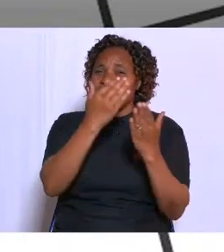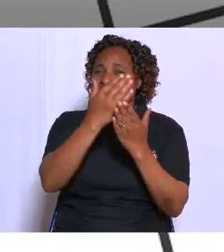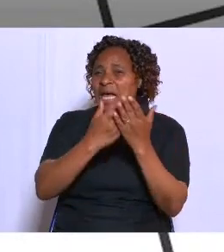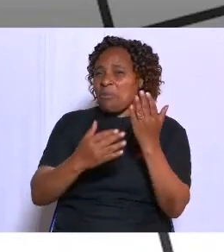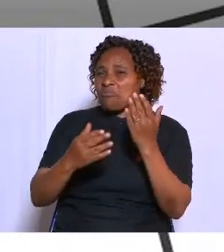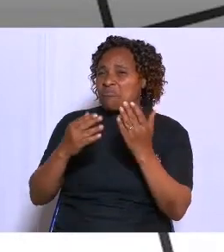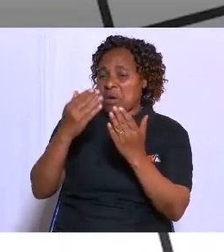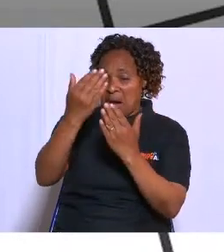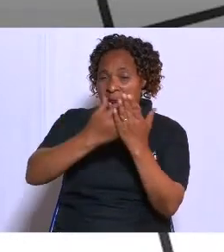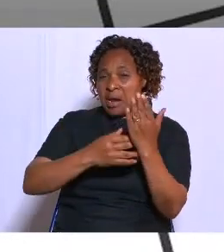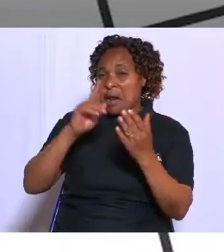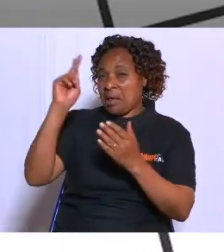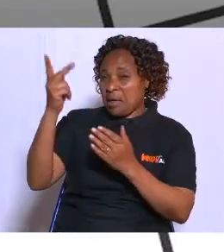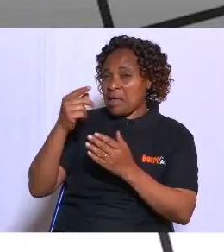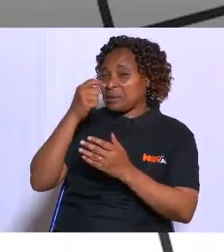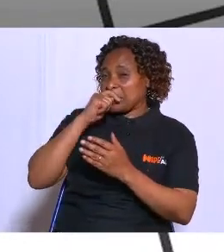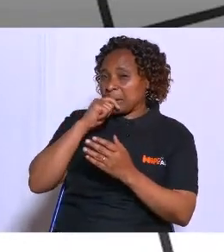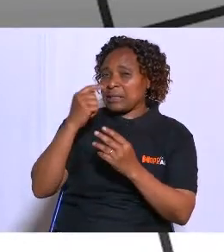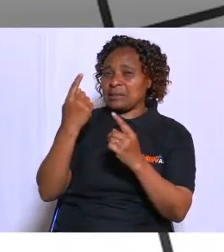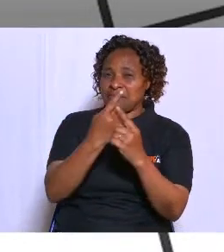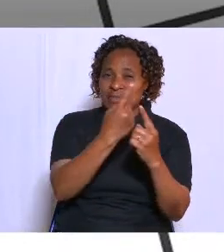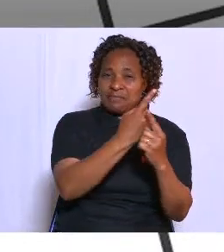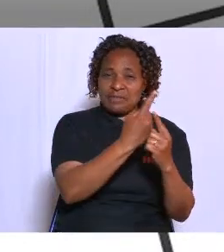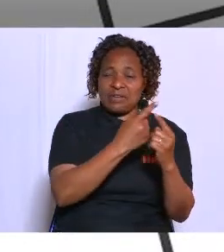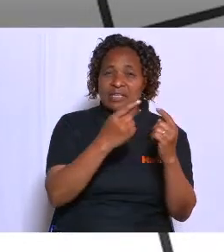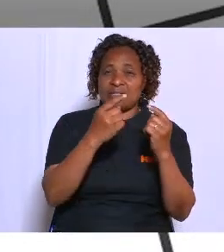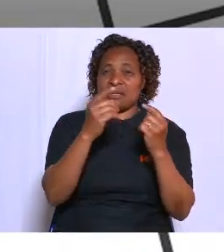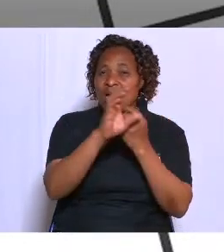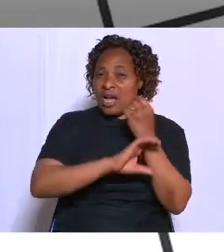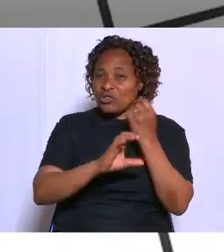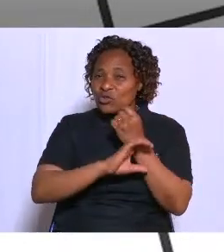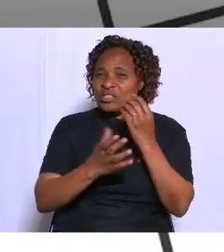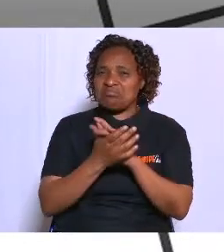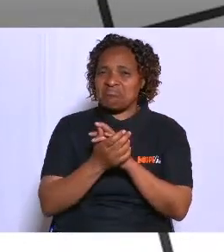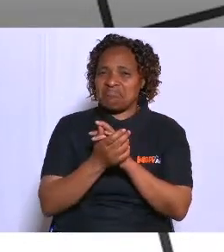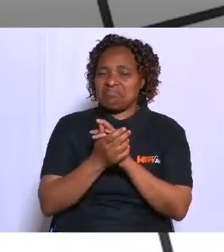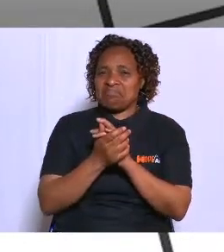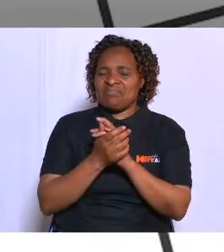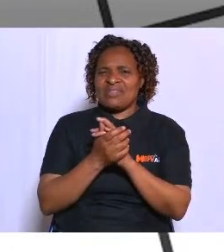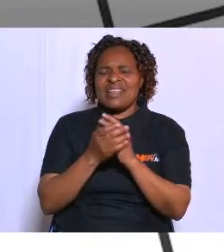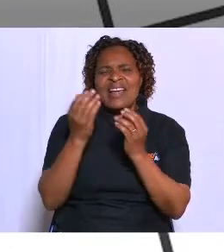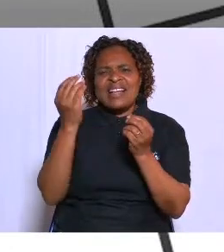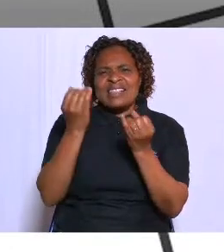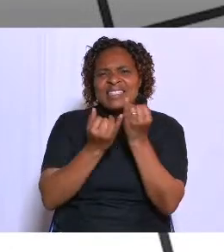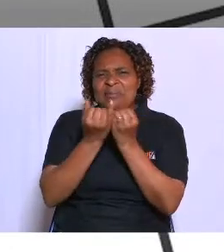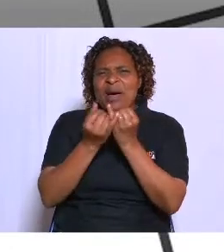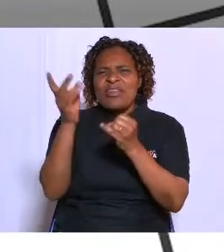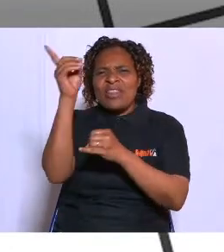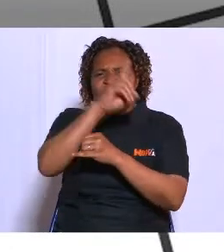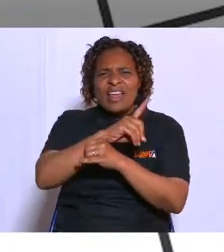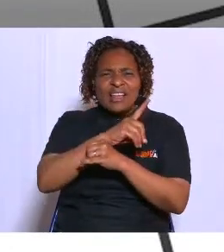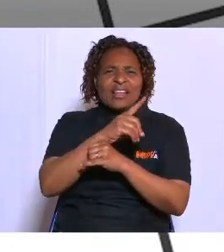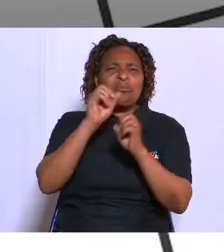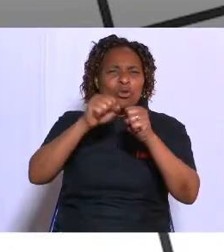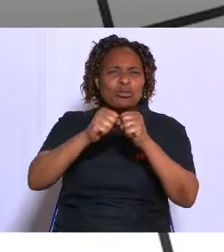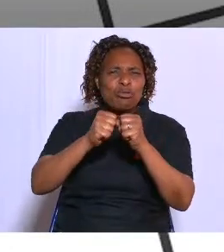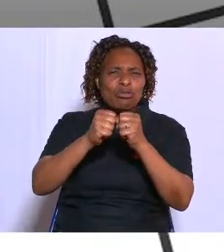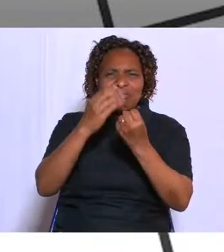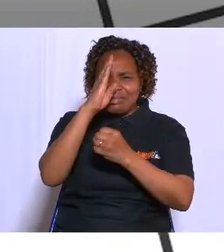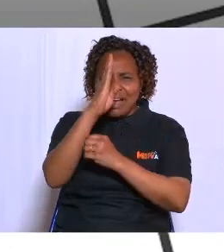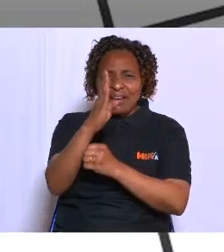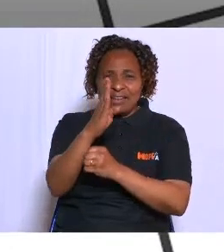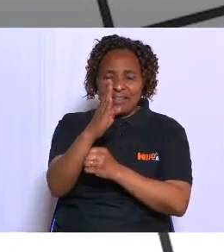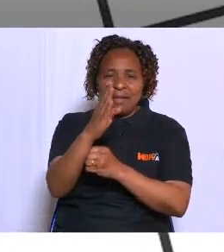in Kenya and Tanzania Etc doesn't it isn't the the the seventh day Sunday now